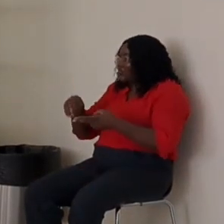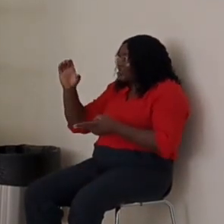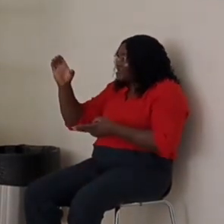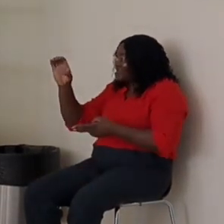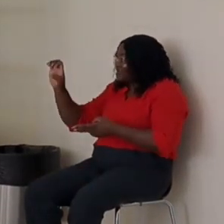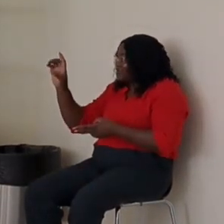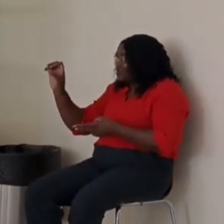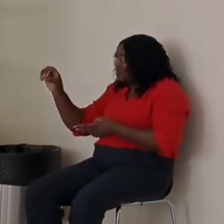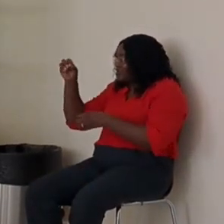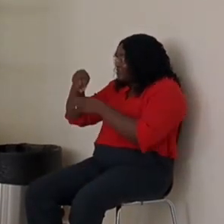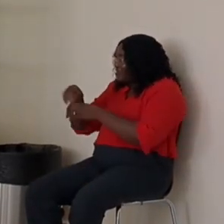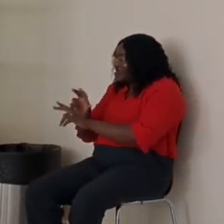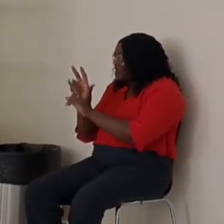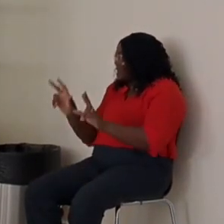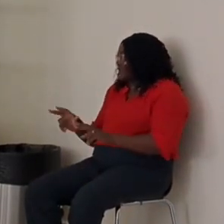entities.